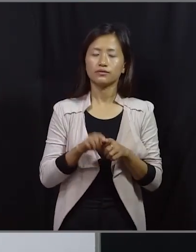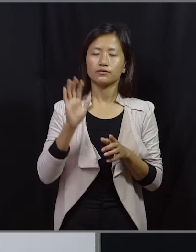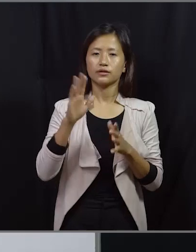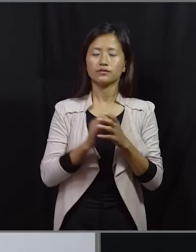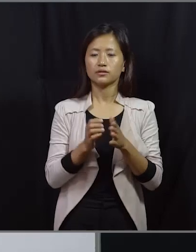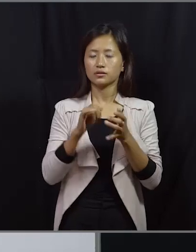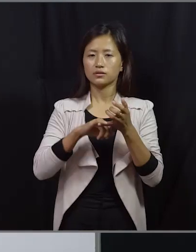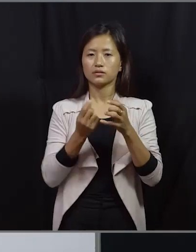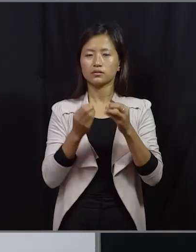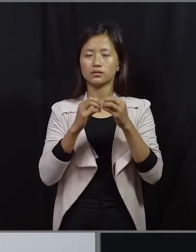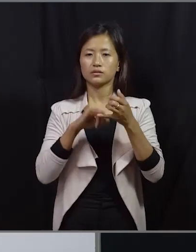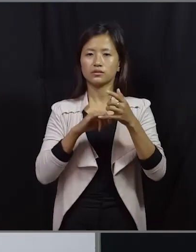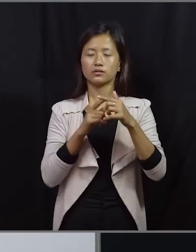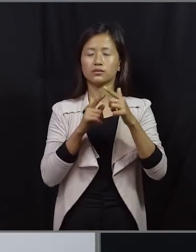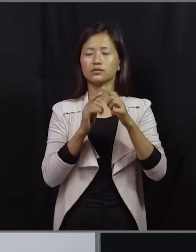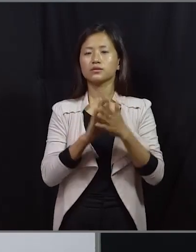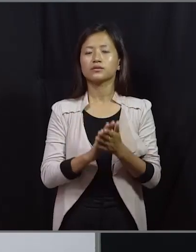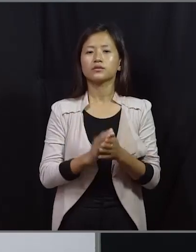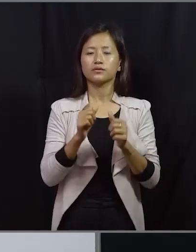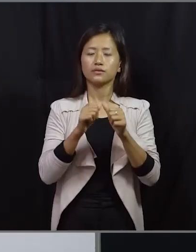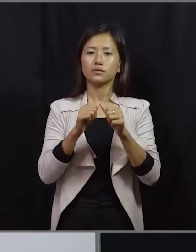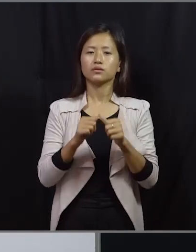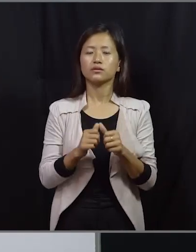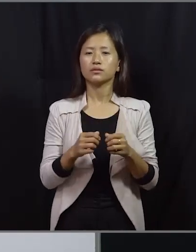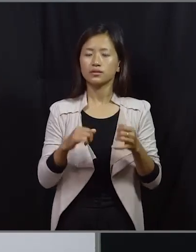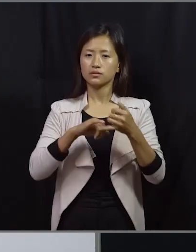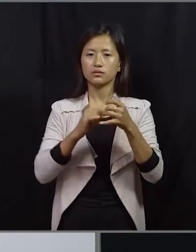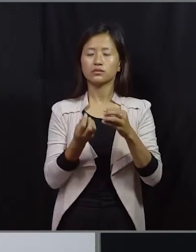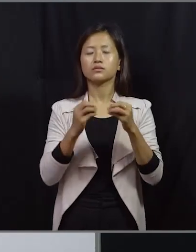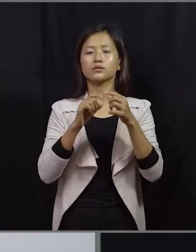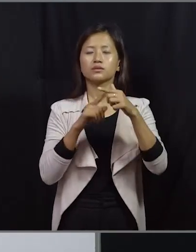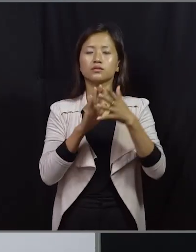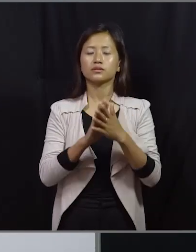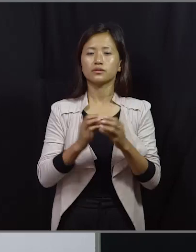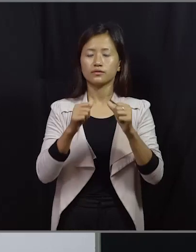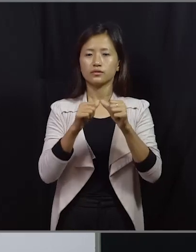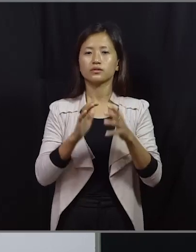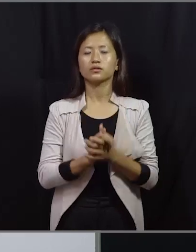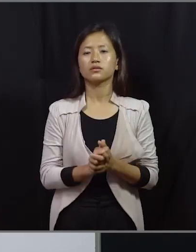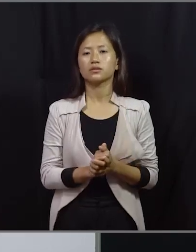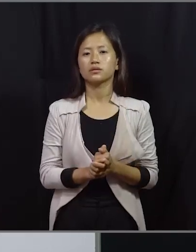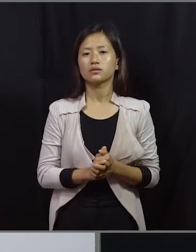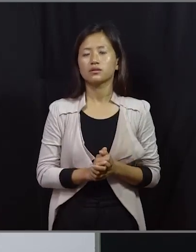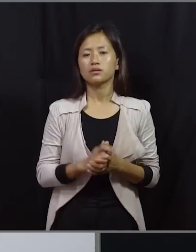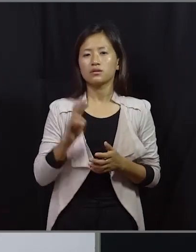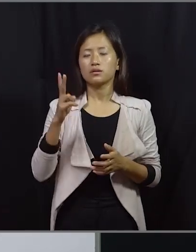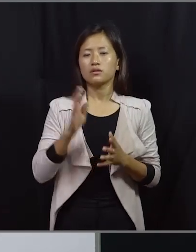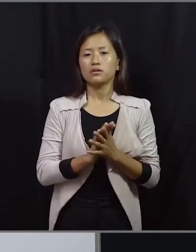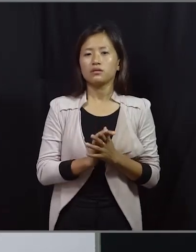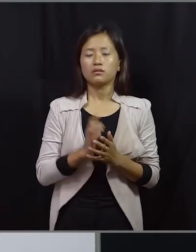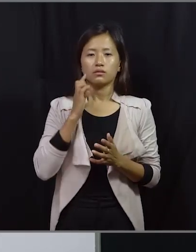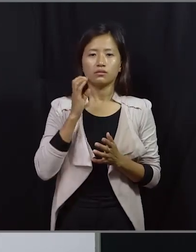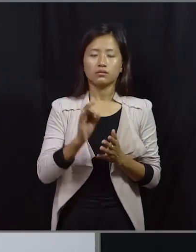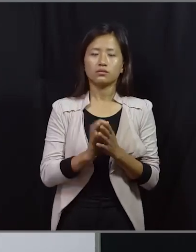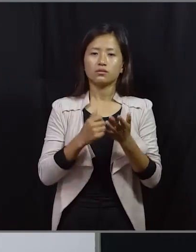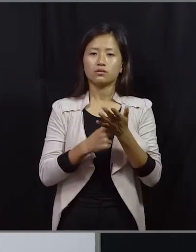A. Yes or no? And A is a subset of A. These two are very